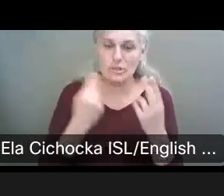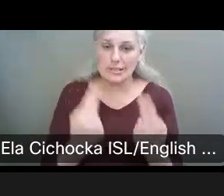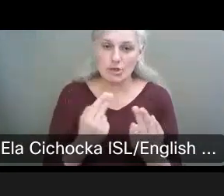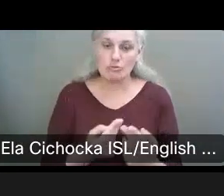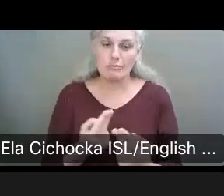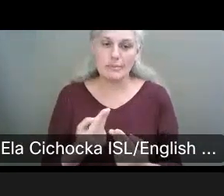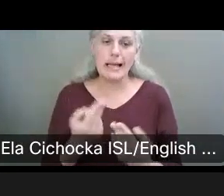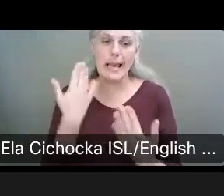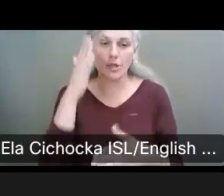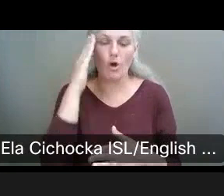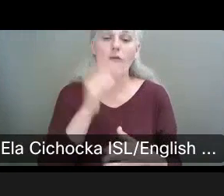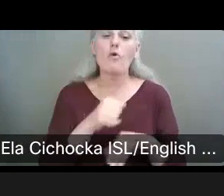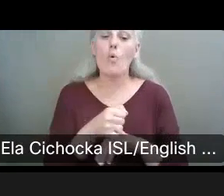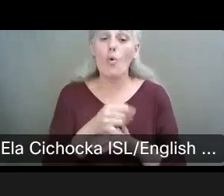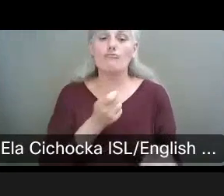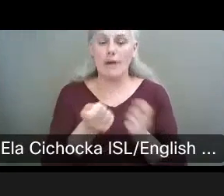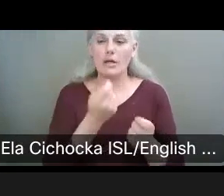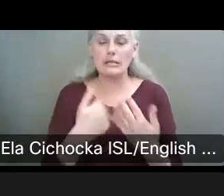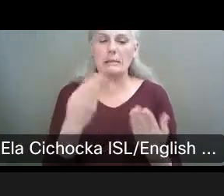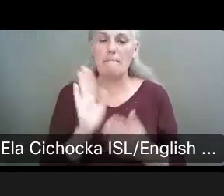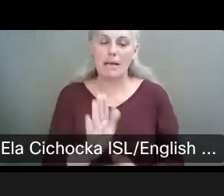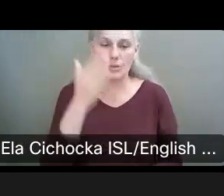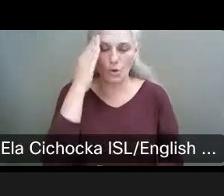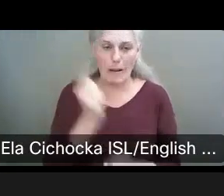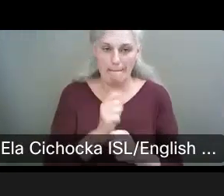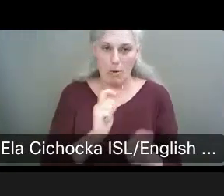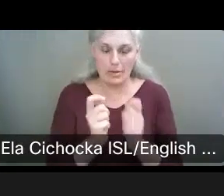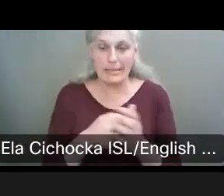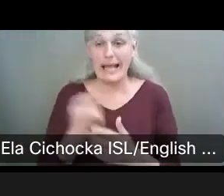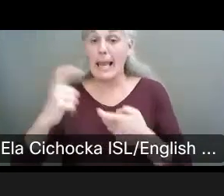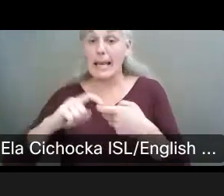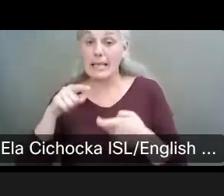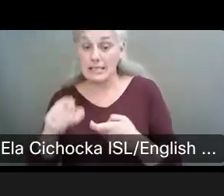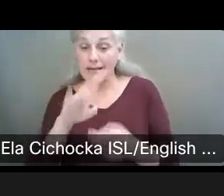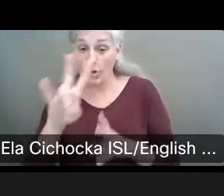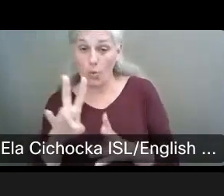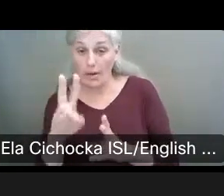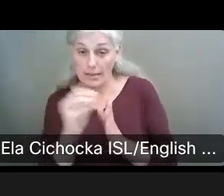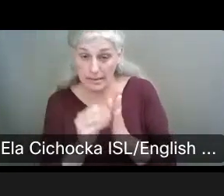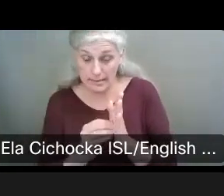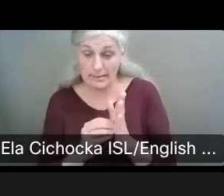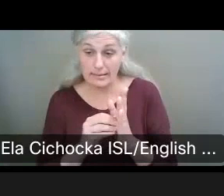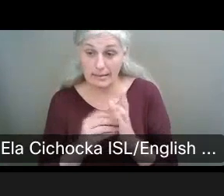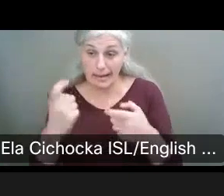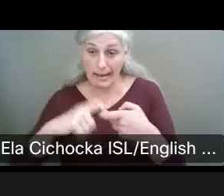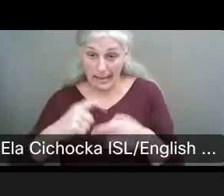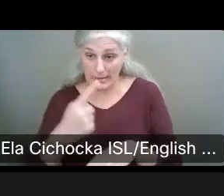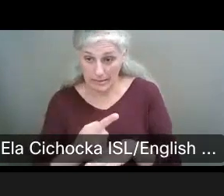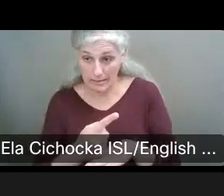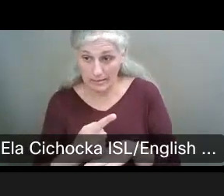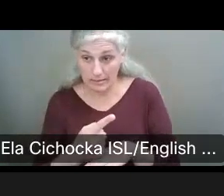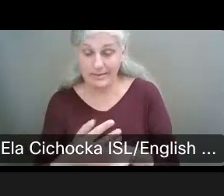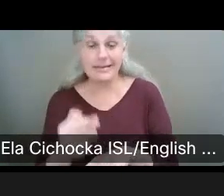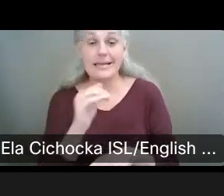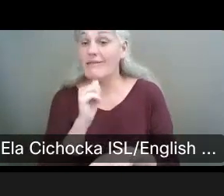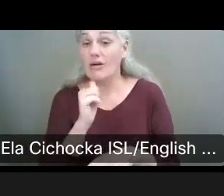to the regulator. So that link in the chain for yourselves to get questions answered if